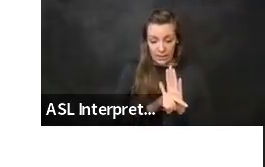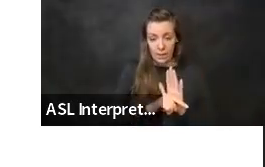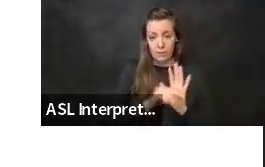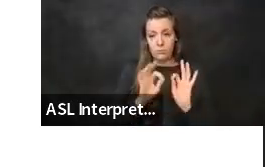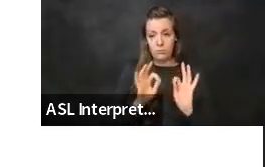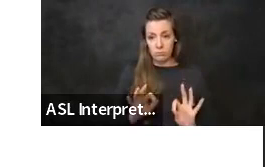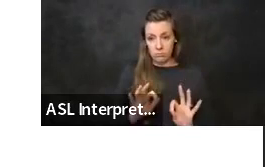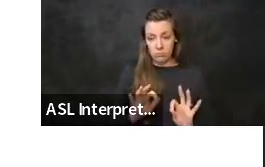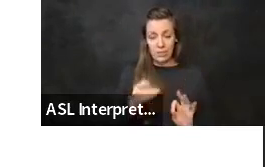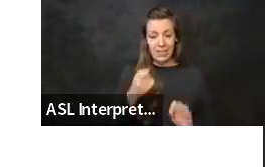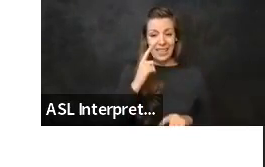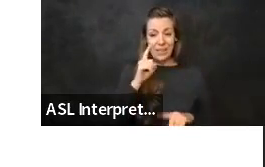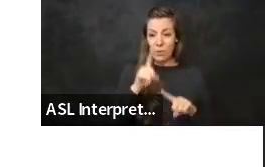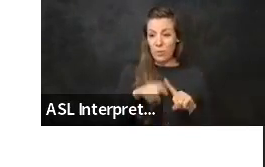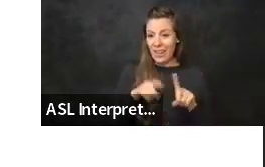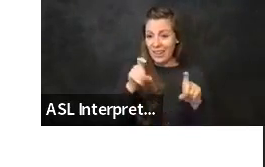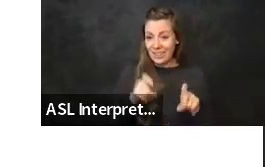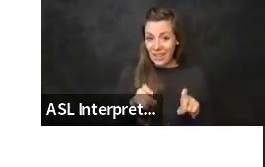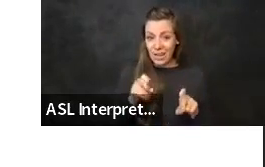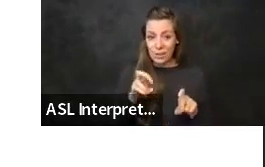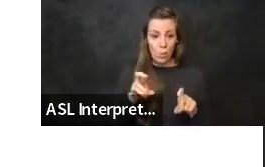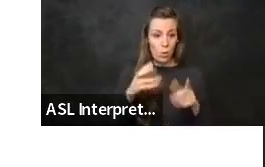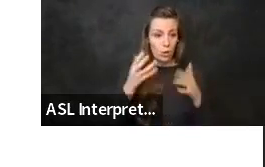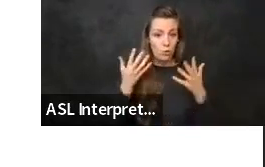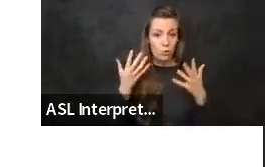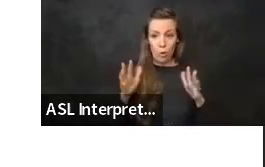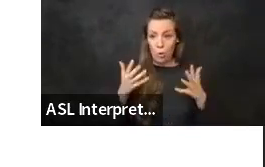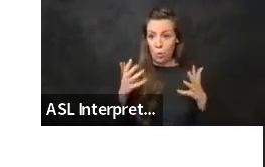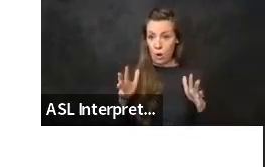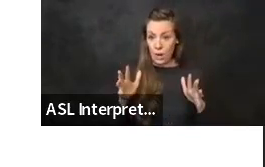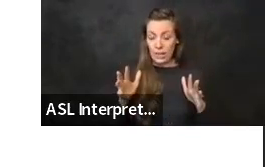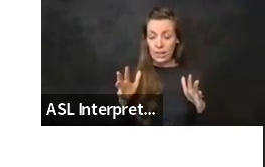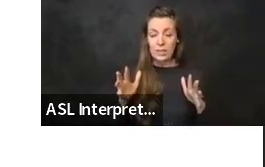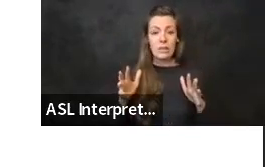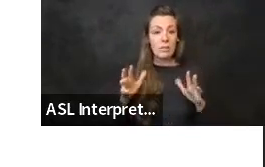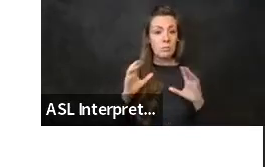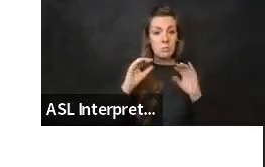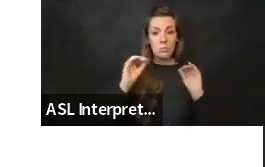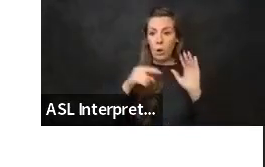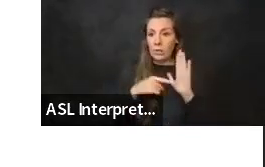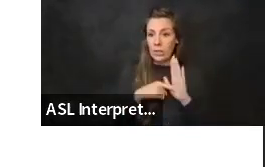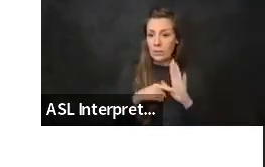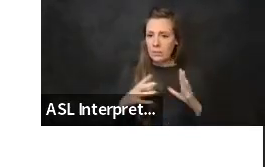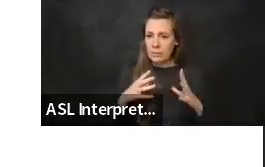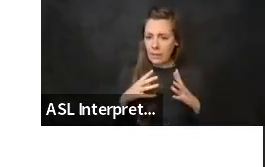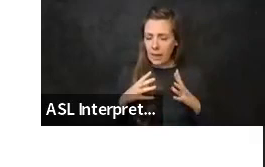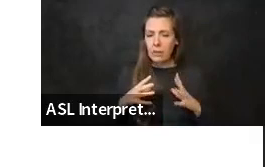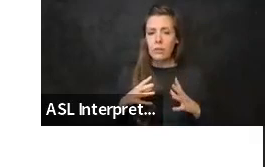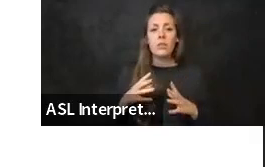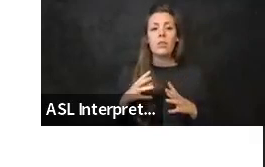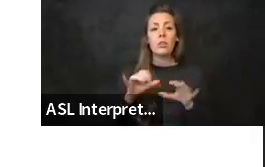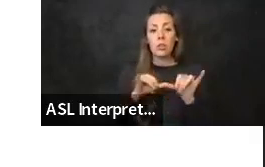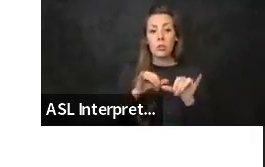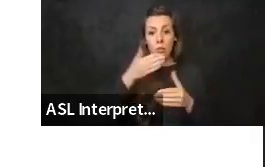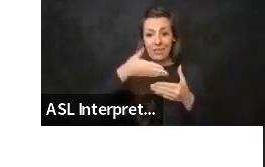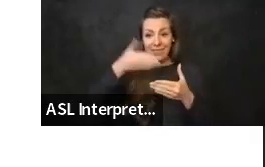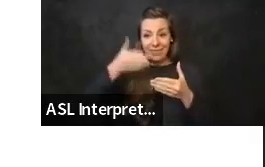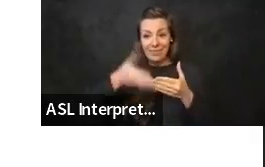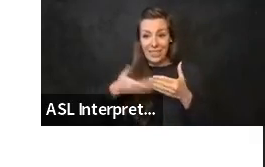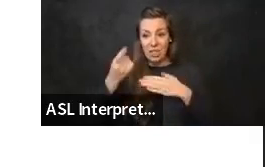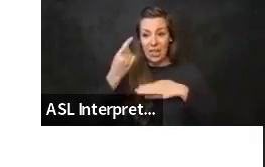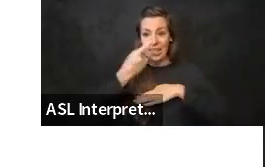unable to test or you don't want to test and you have no symptoms, then you would end your quarantine at day